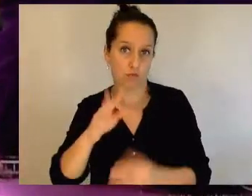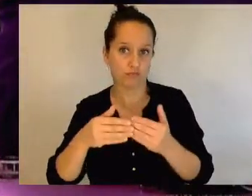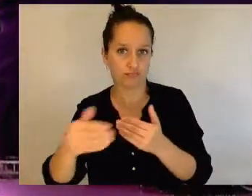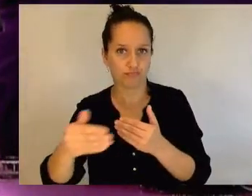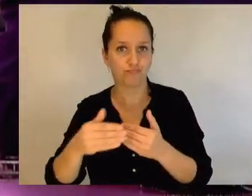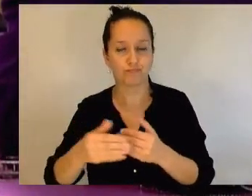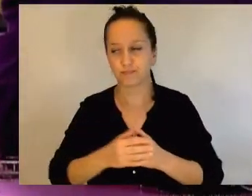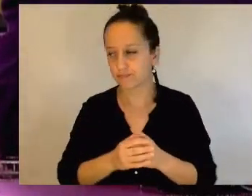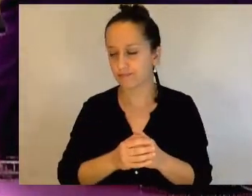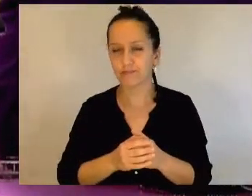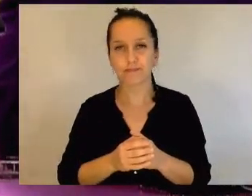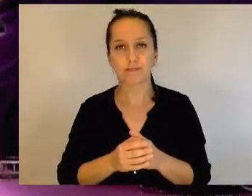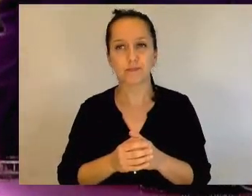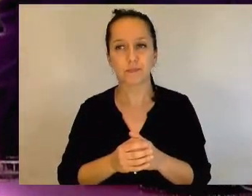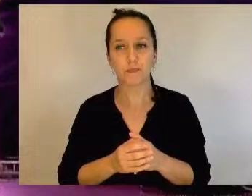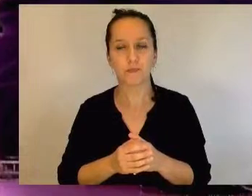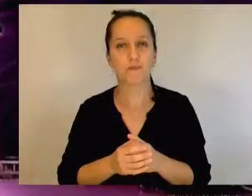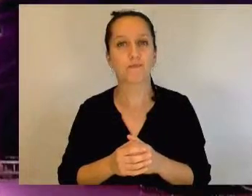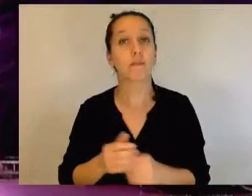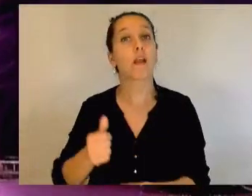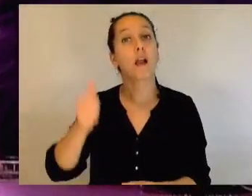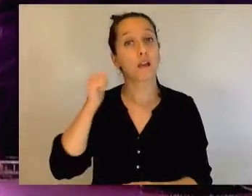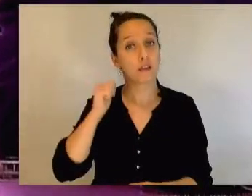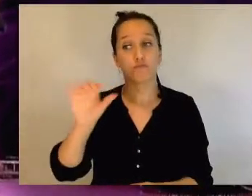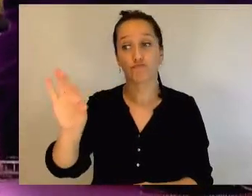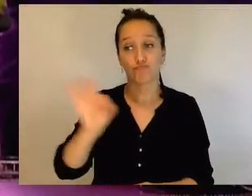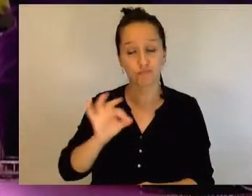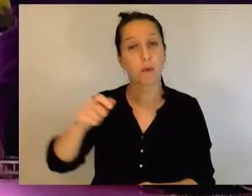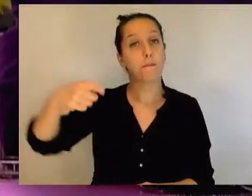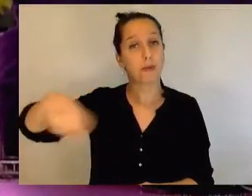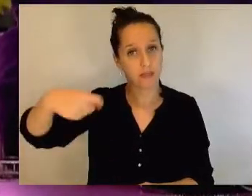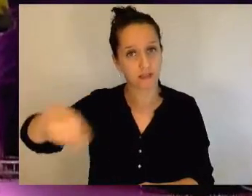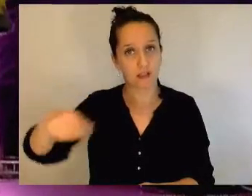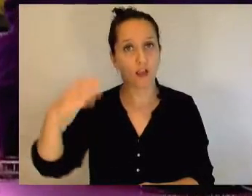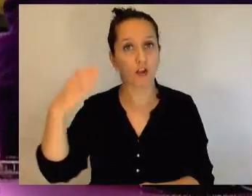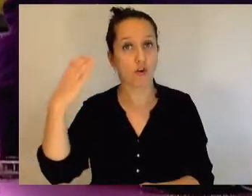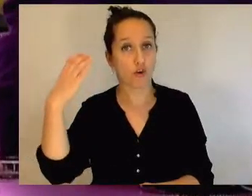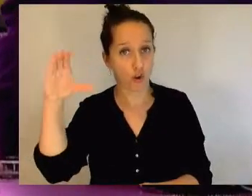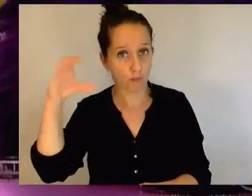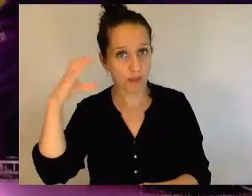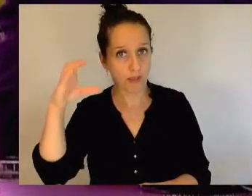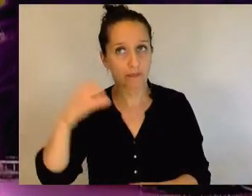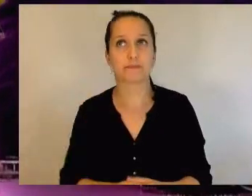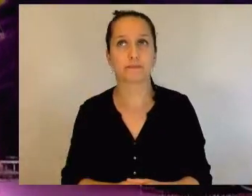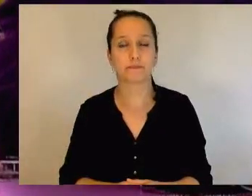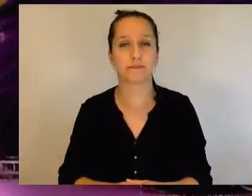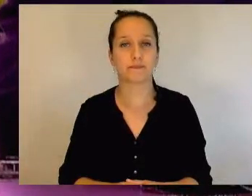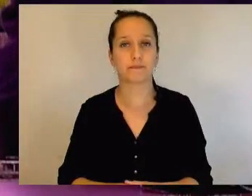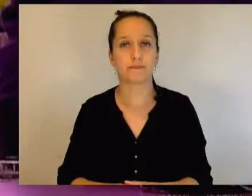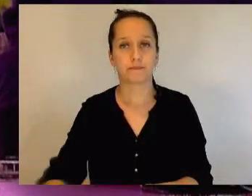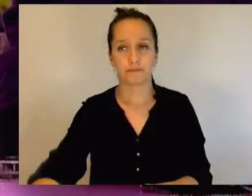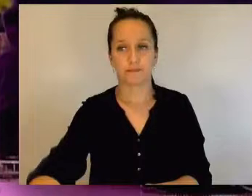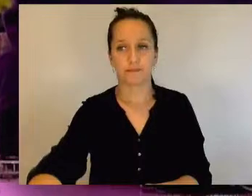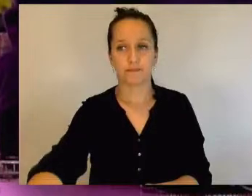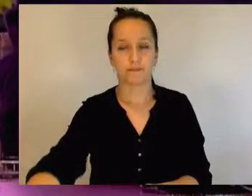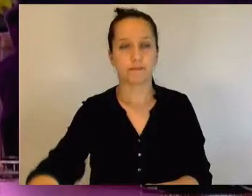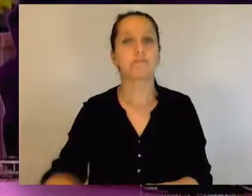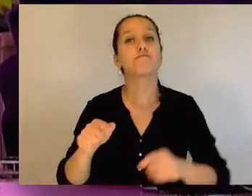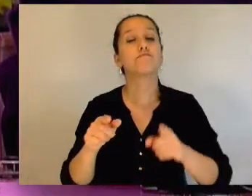two-year period until 2020-25. Colombia was elected to the